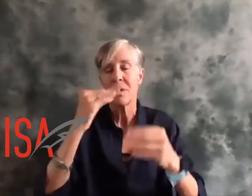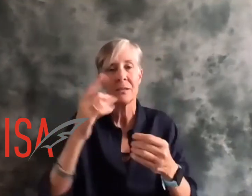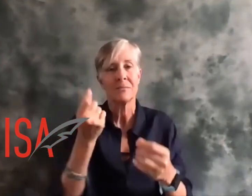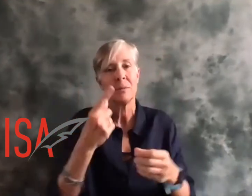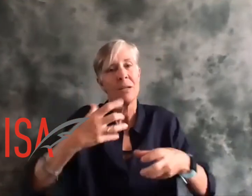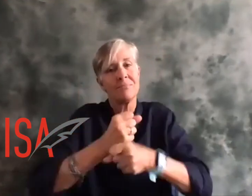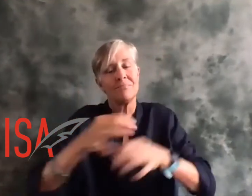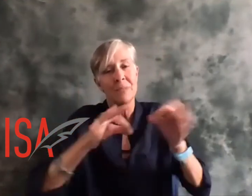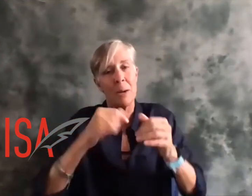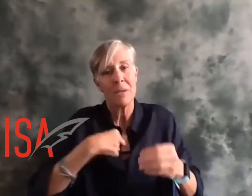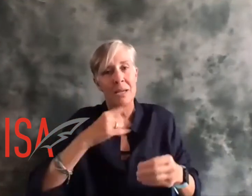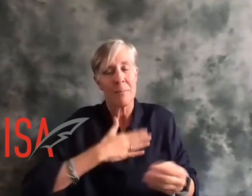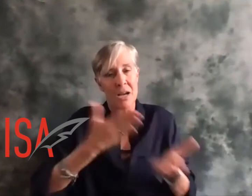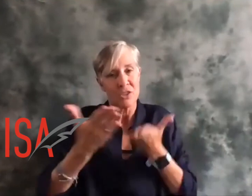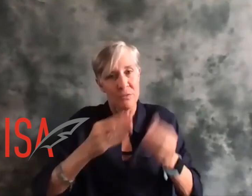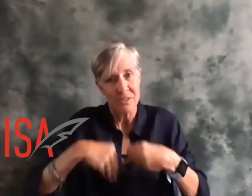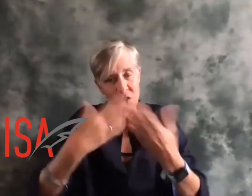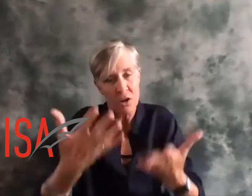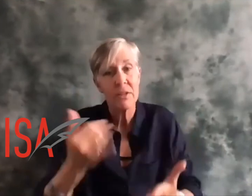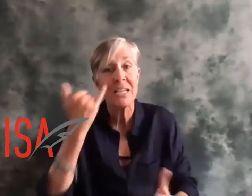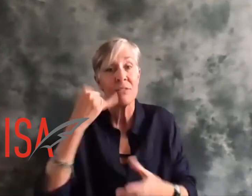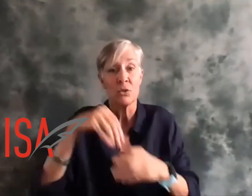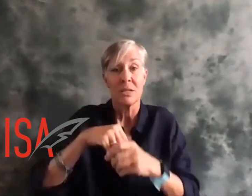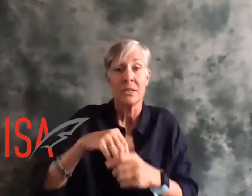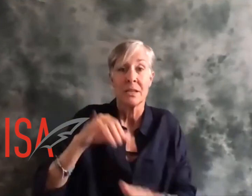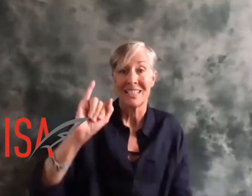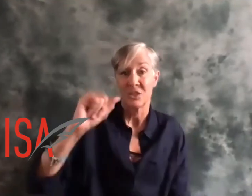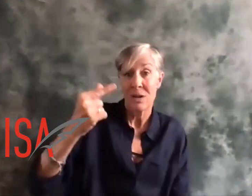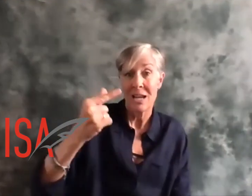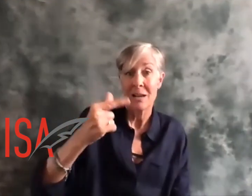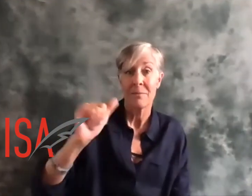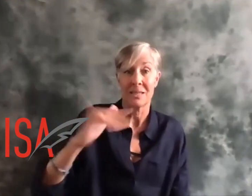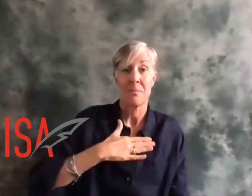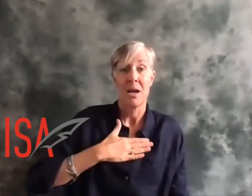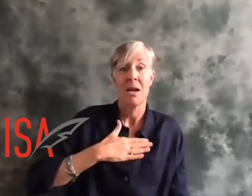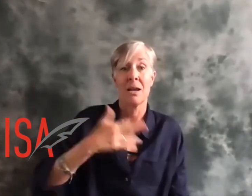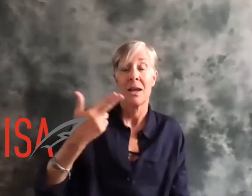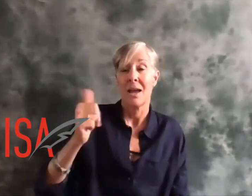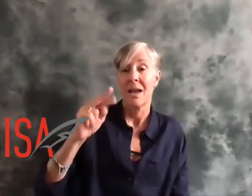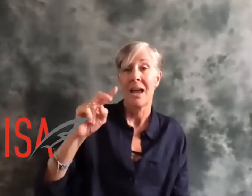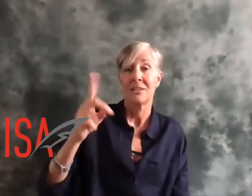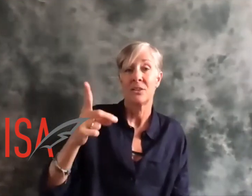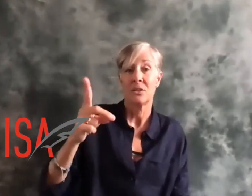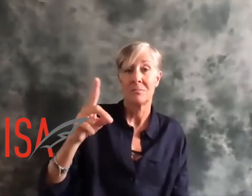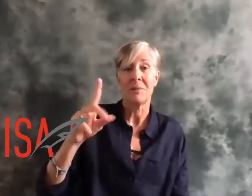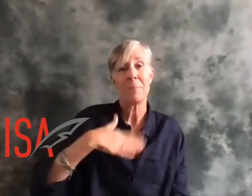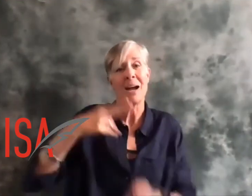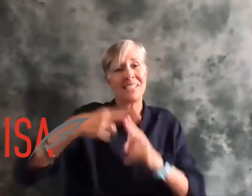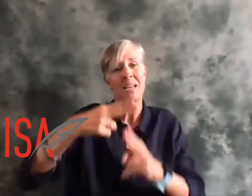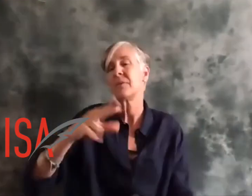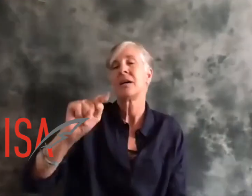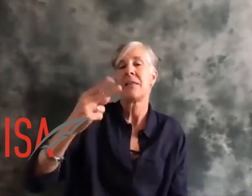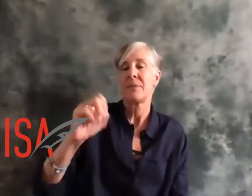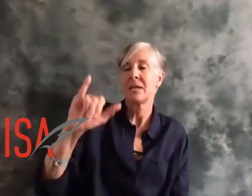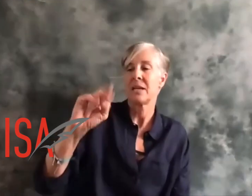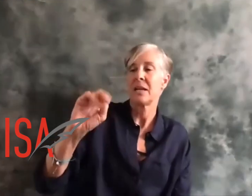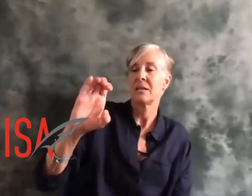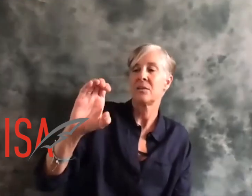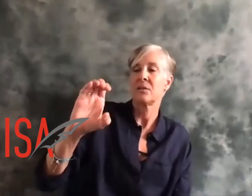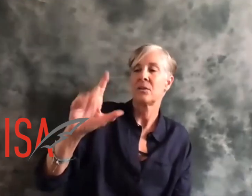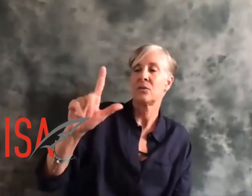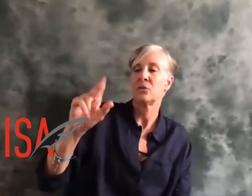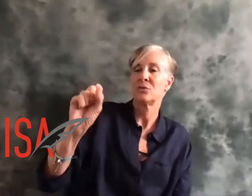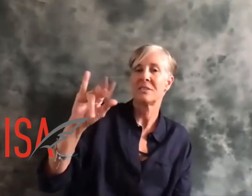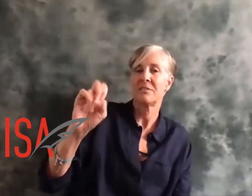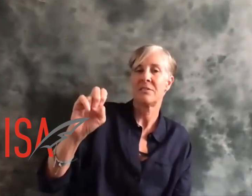the services I offer. Also, if you're on Instagram, that's my handle, The Inclusive Screenwriter. So I can't wait to connect. This would be a lot